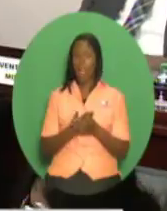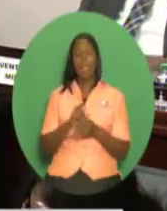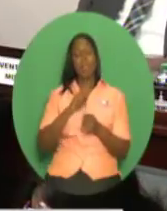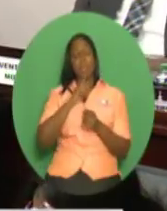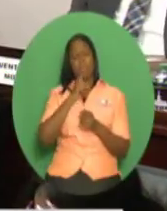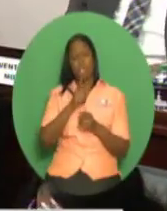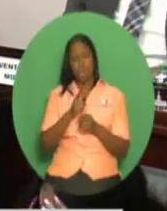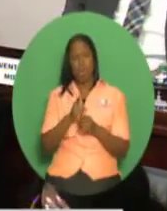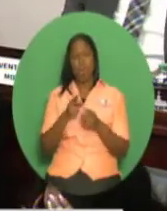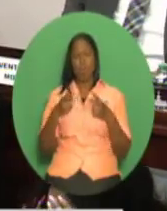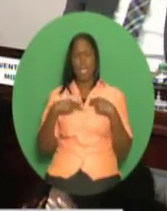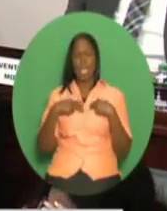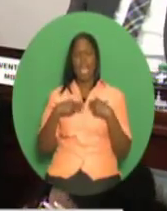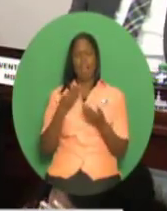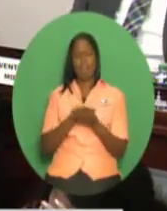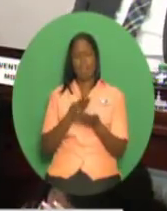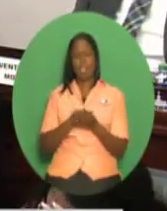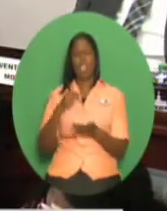that we are all proud of.